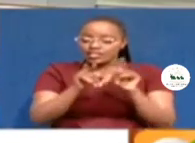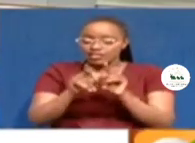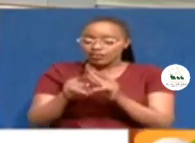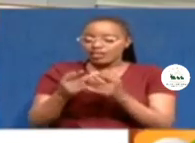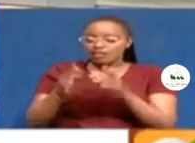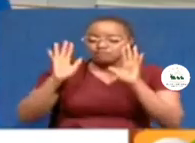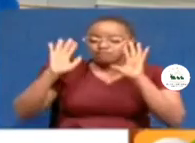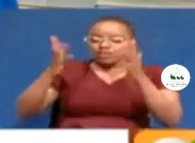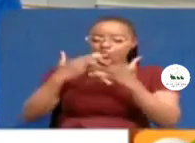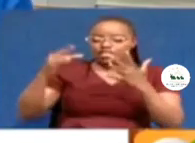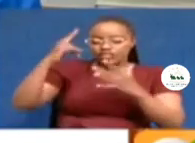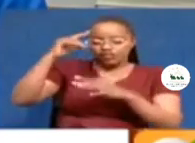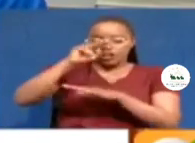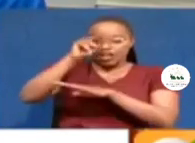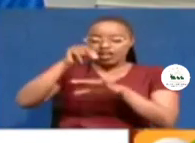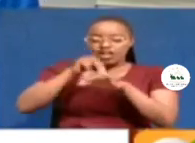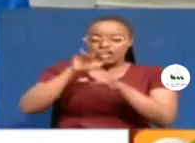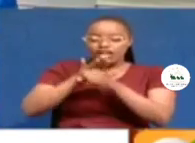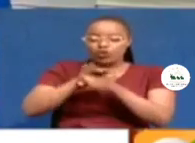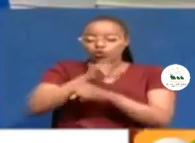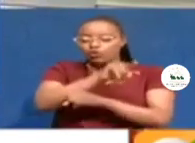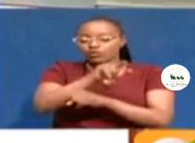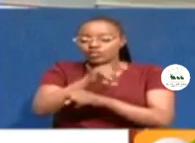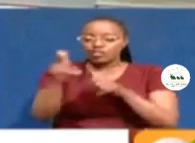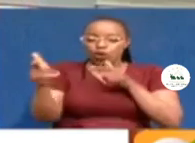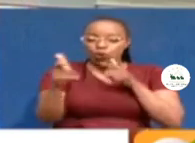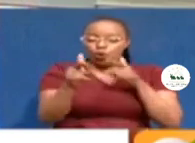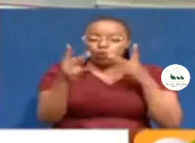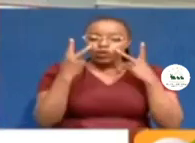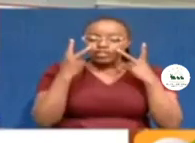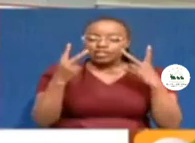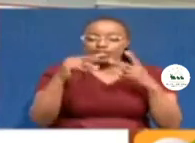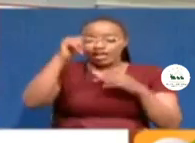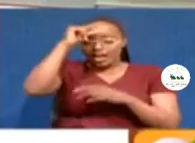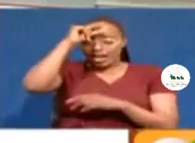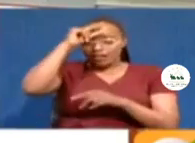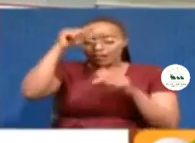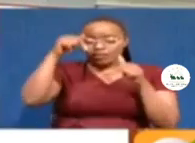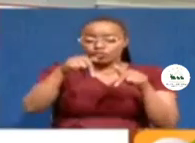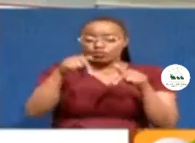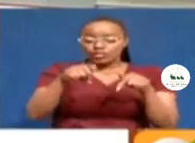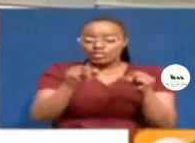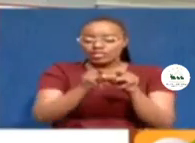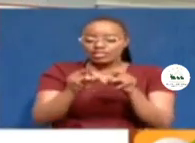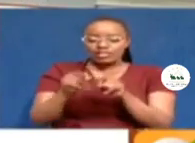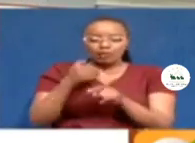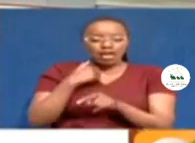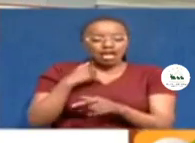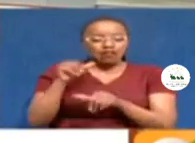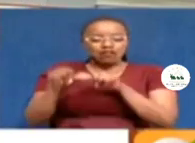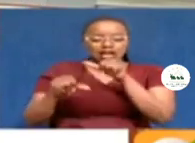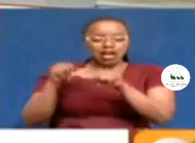nation. And a lot of this wrestling that we are seeing in government today is